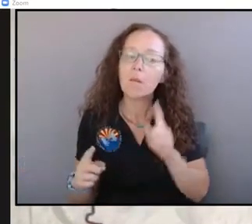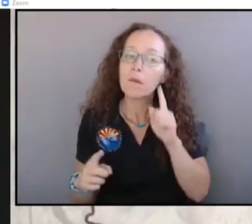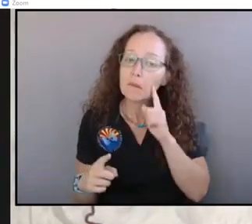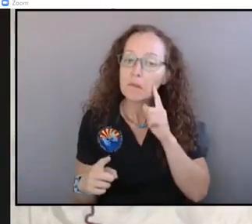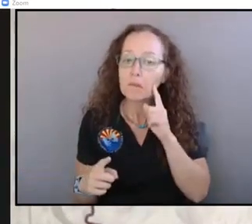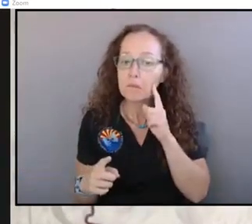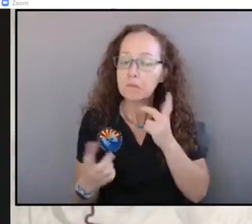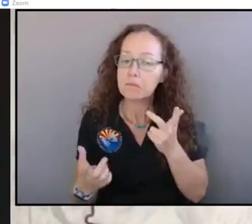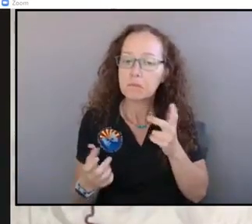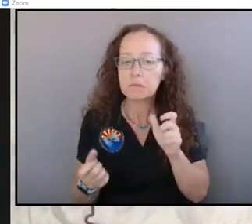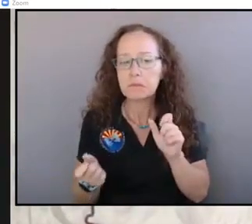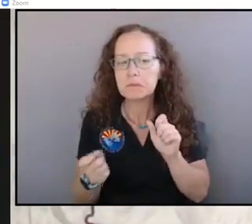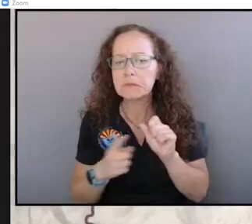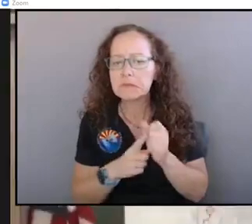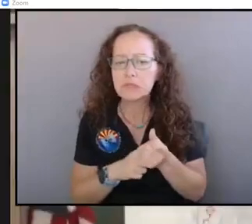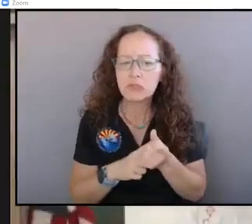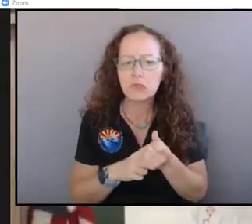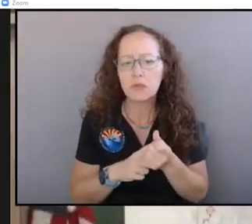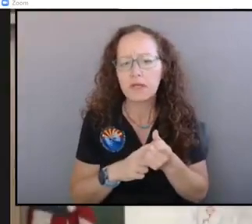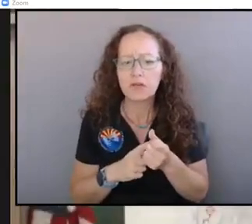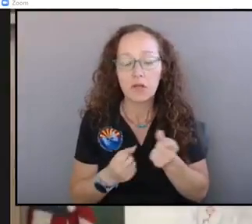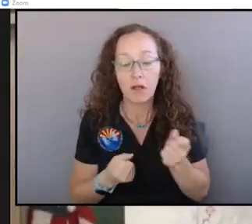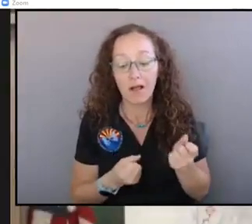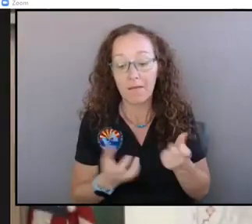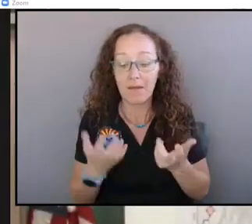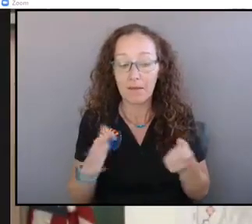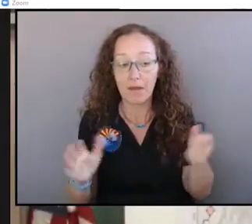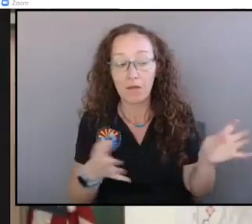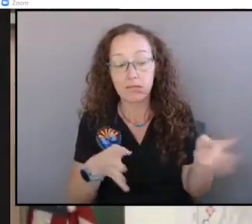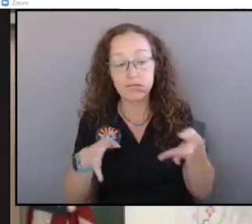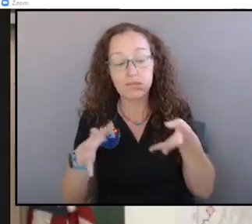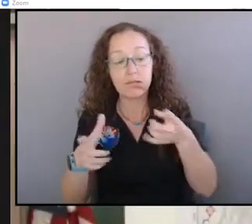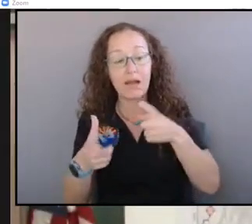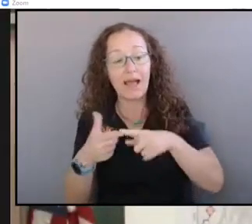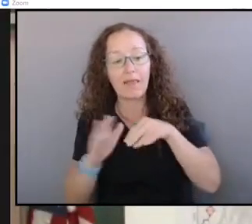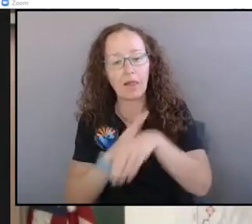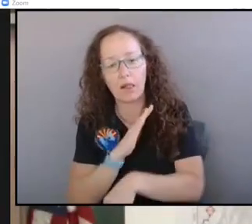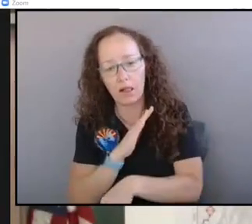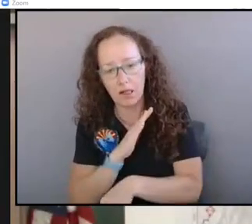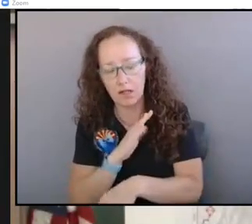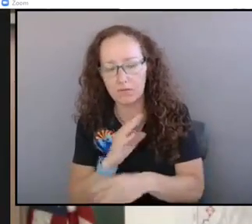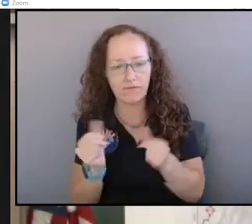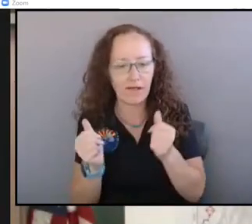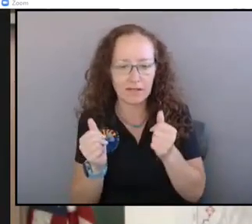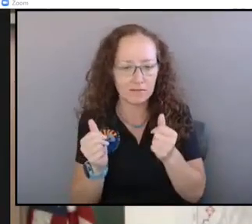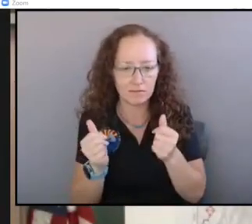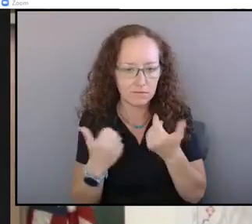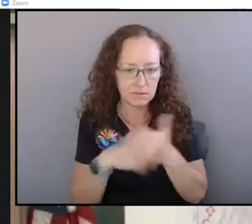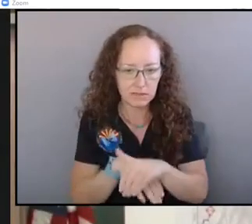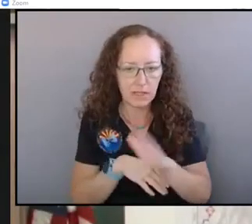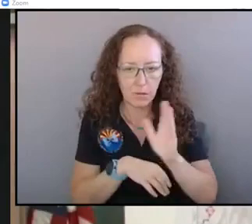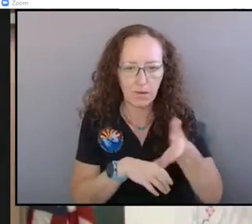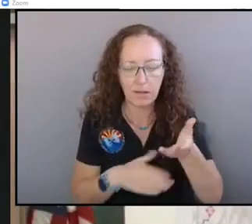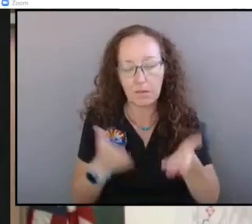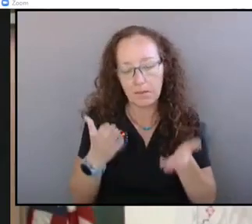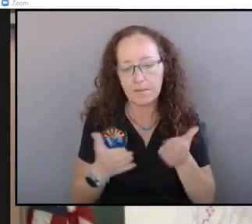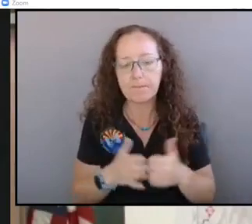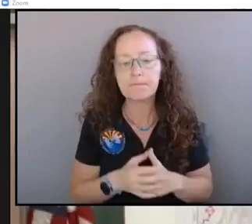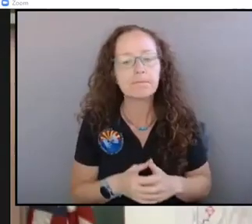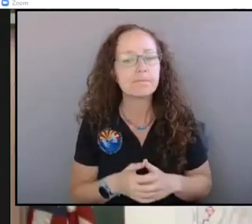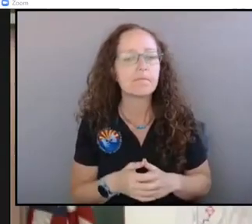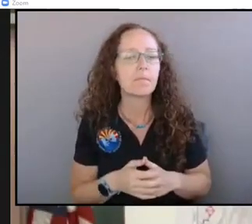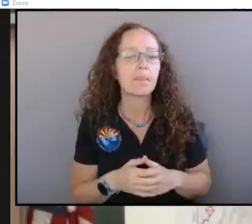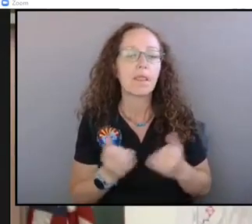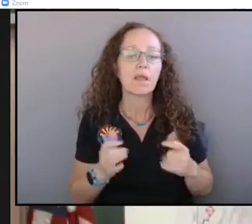kind of die down a little bit quicker this evening than they did last night. So I'm going to go ahead and start in the south end down here around the